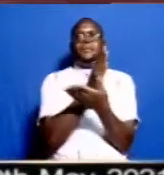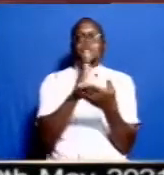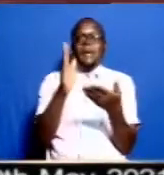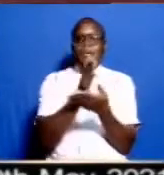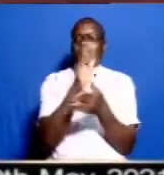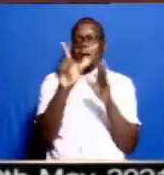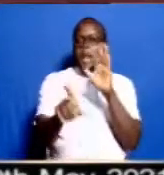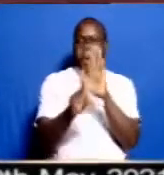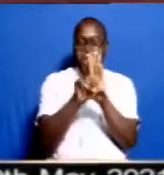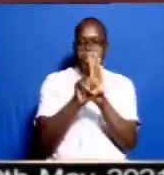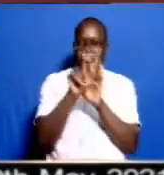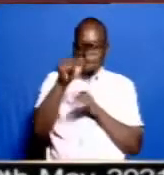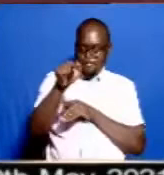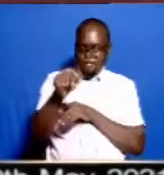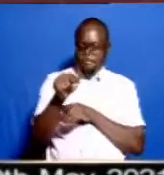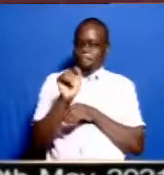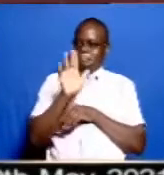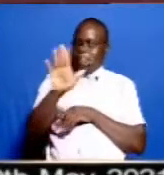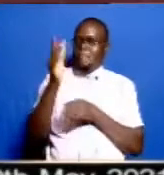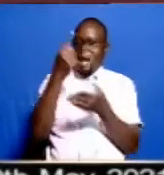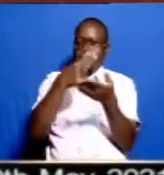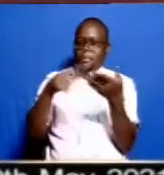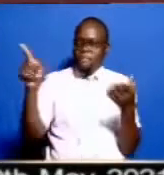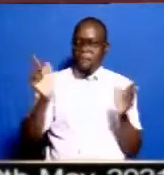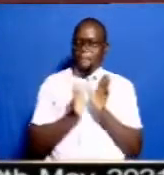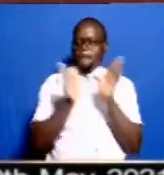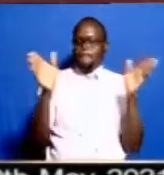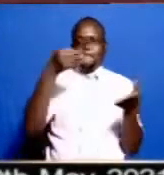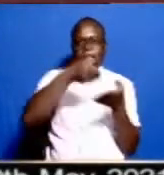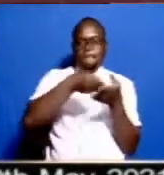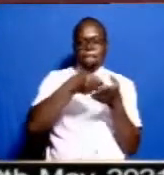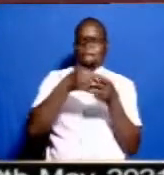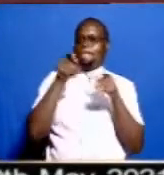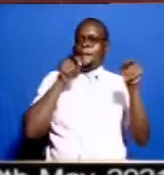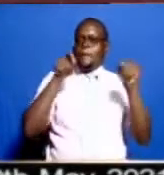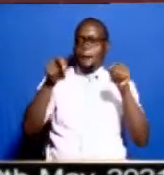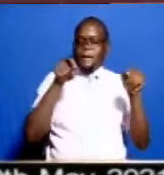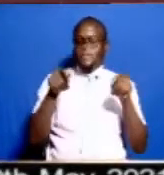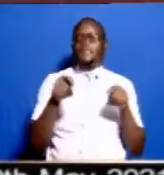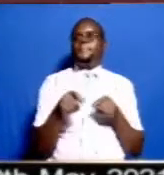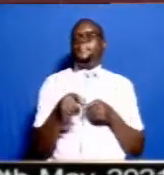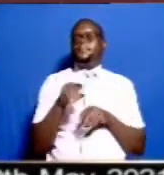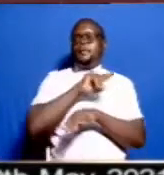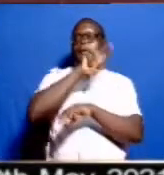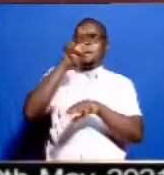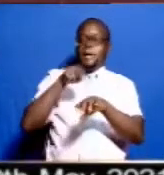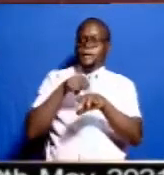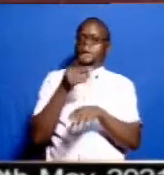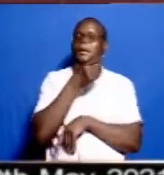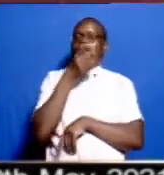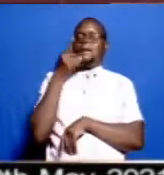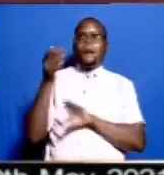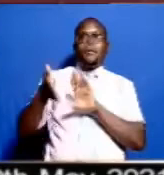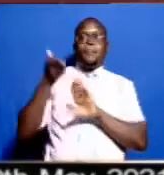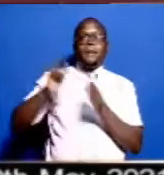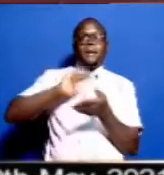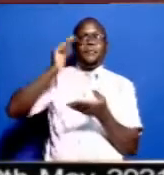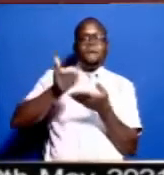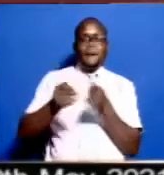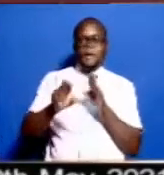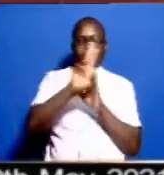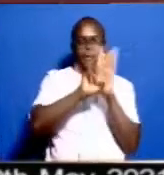legislation on its consideration of the public finance management National Drought Emergency Fund